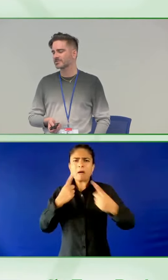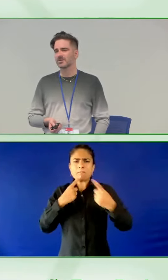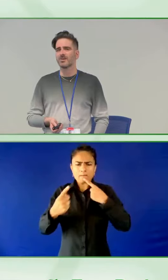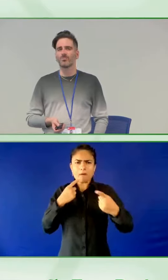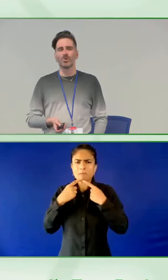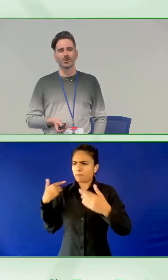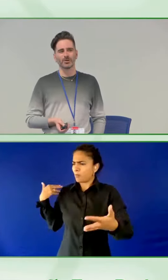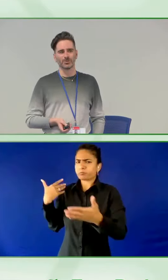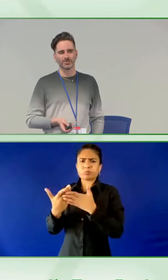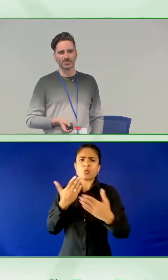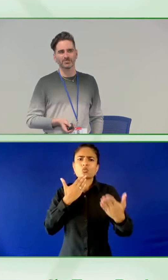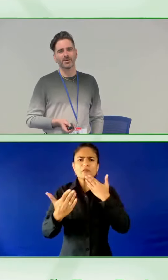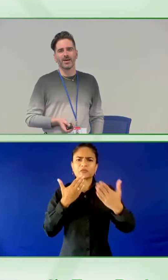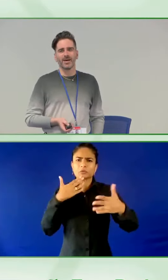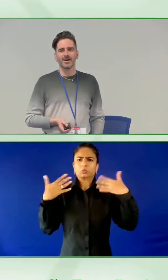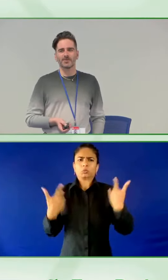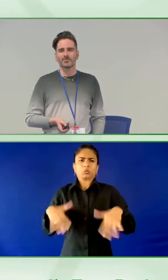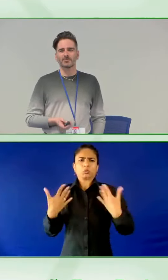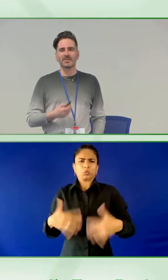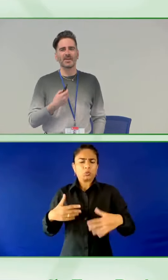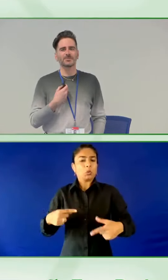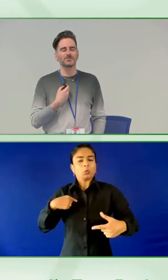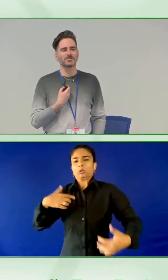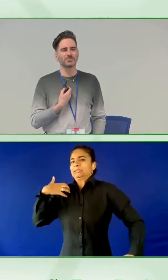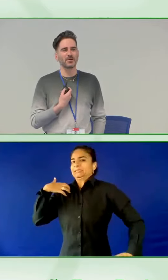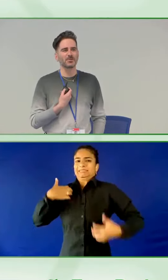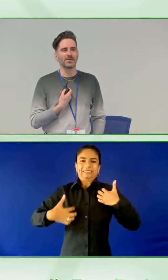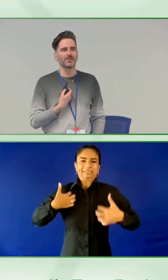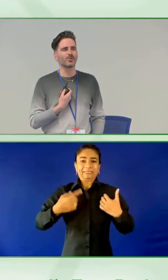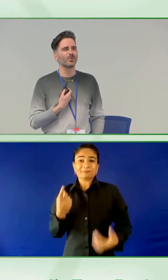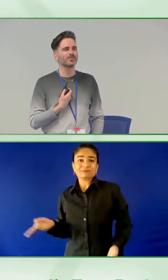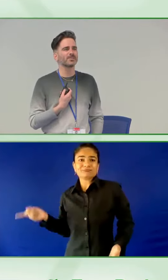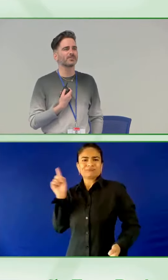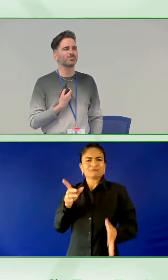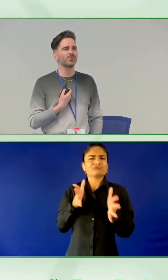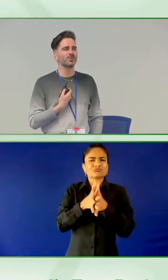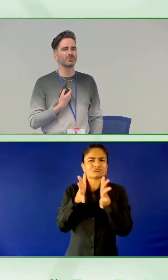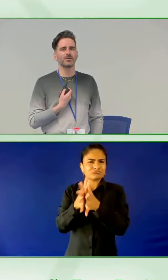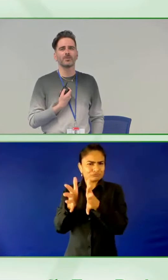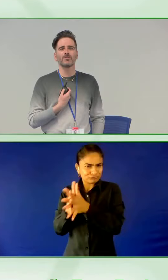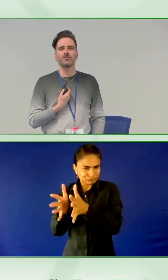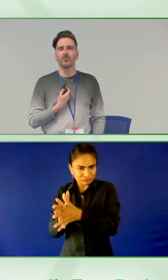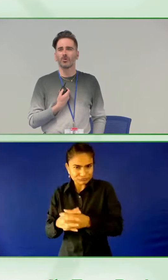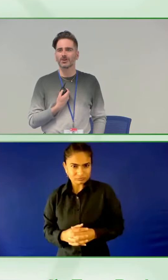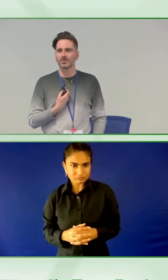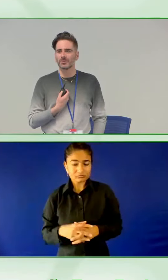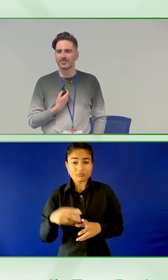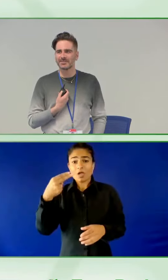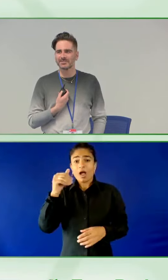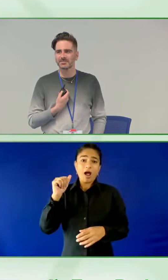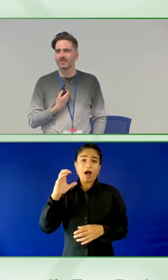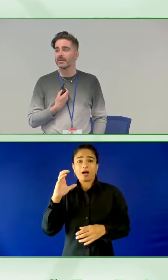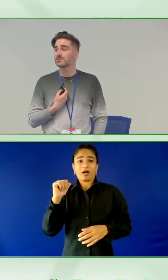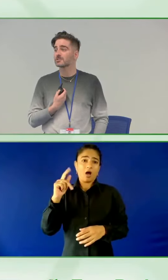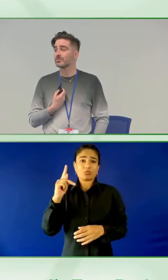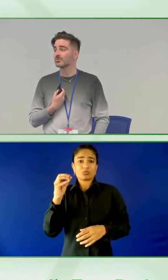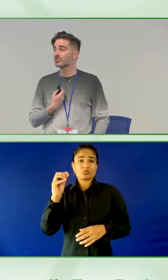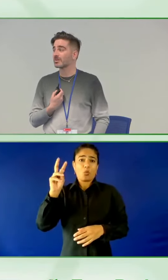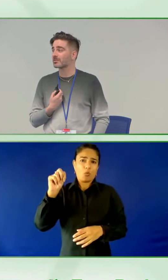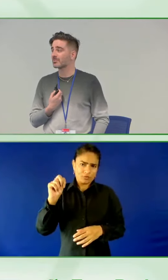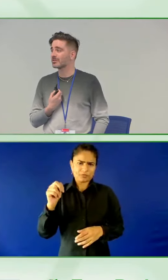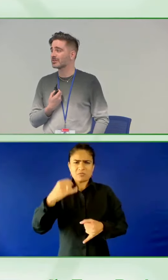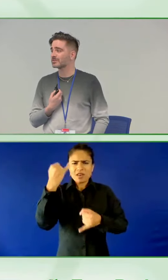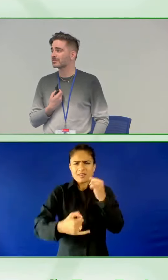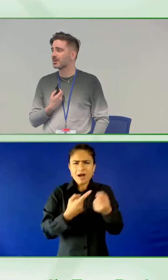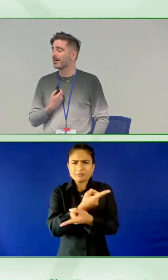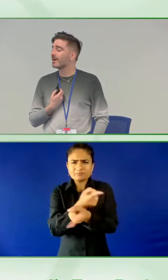our products more inclusive. We can't do this alone, and our goal is not to build for communities, it's to build